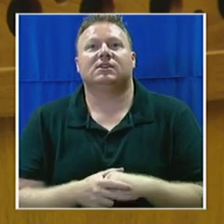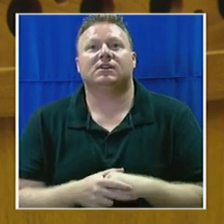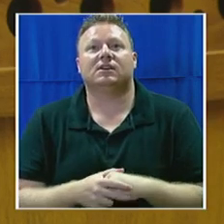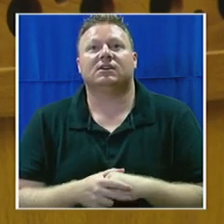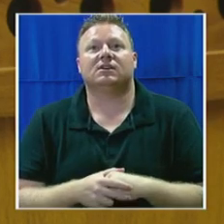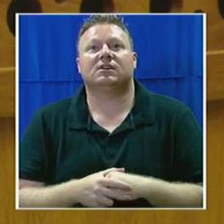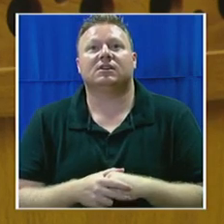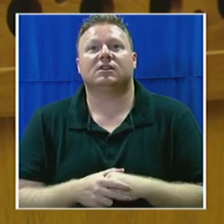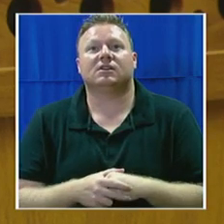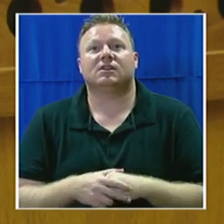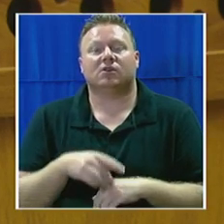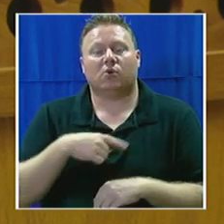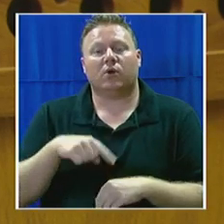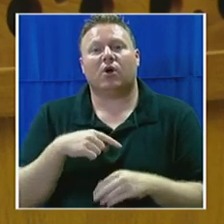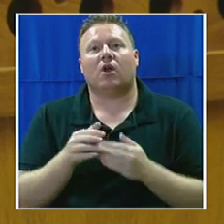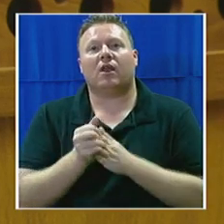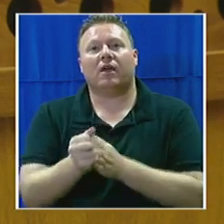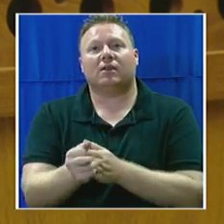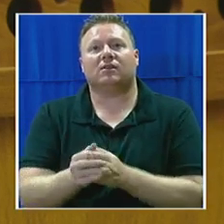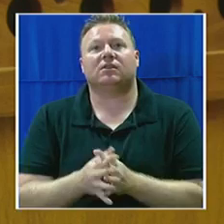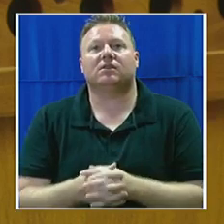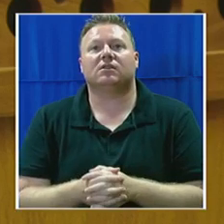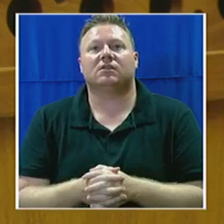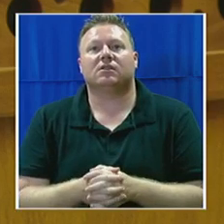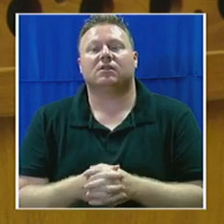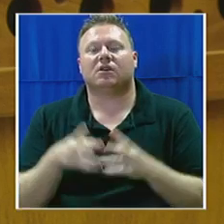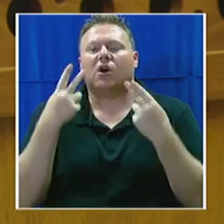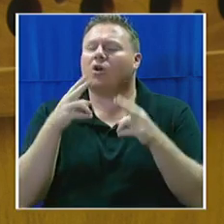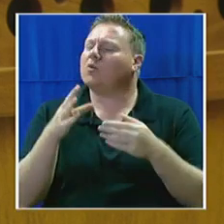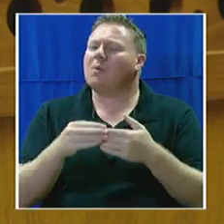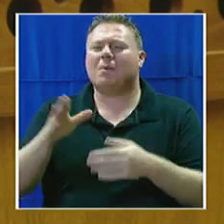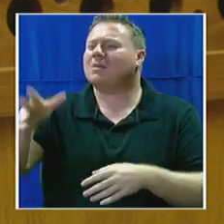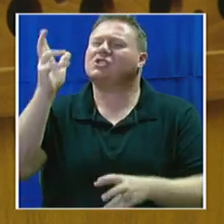we are led. Honorable member, you are shouting too loud.